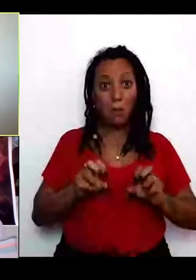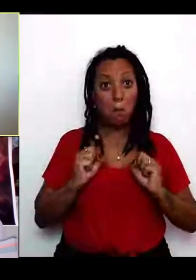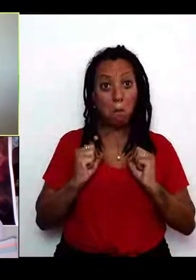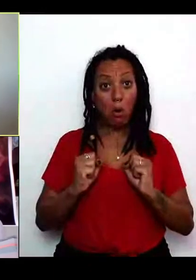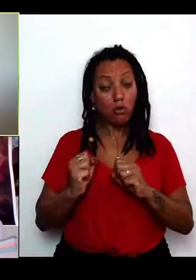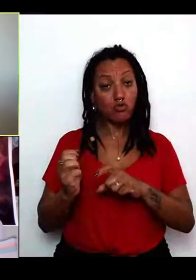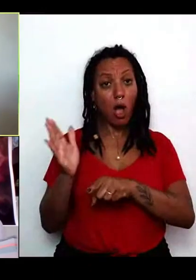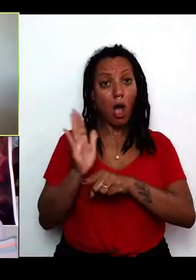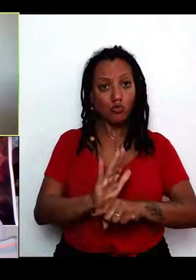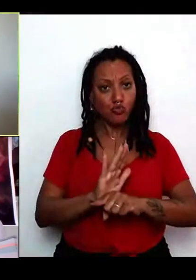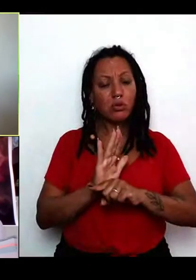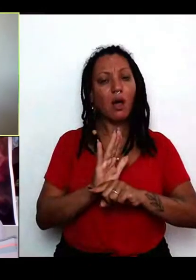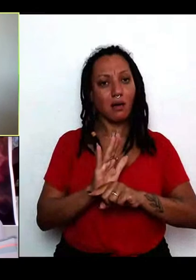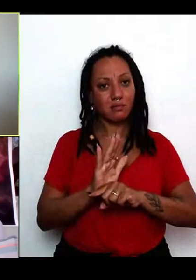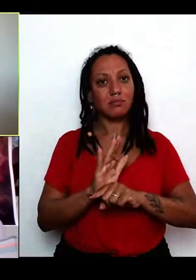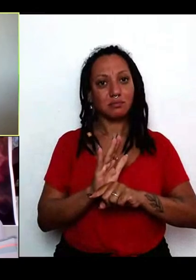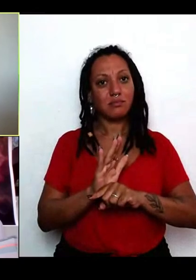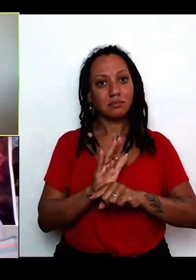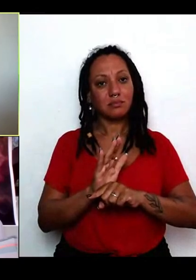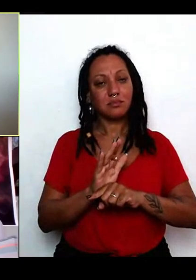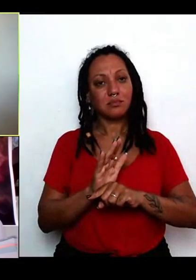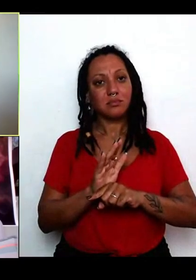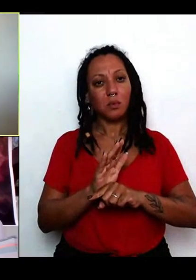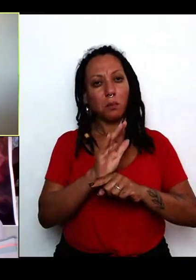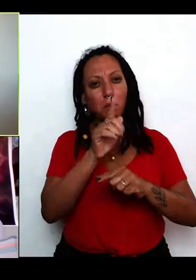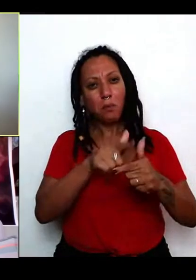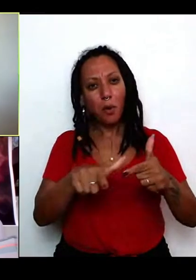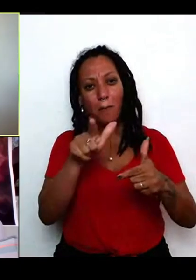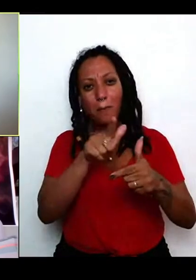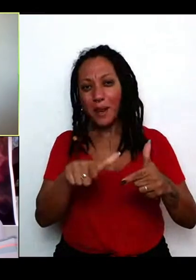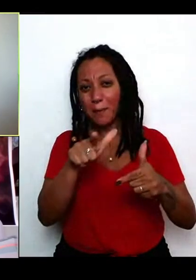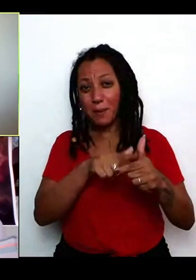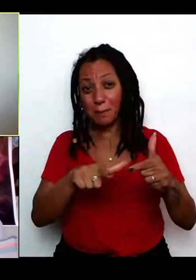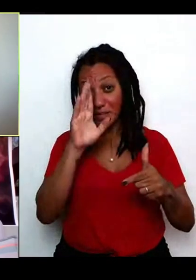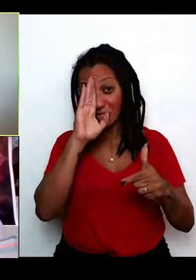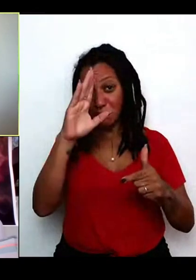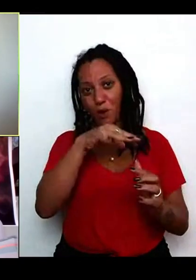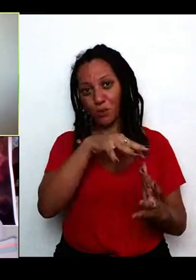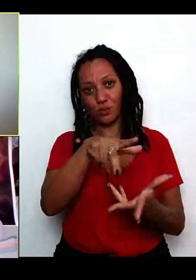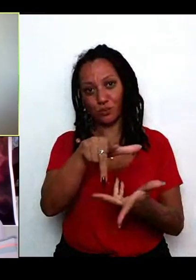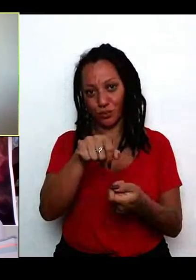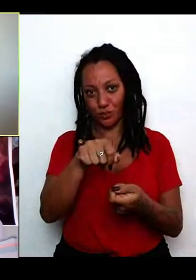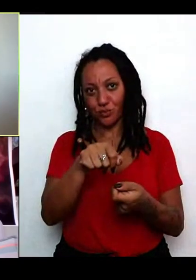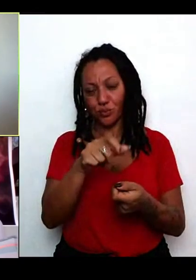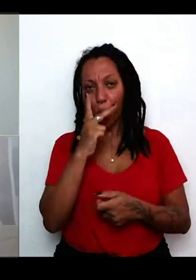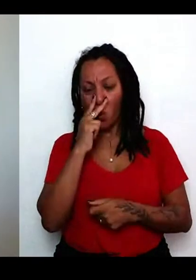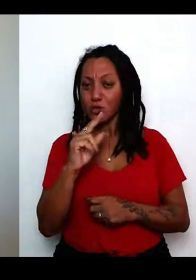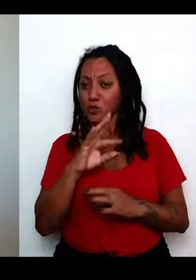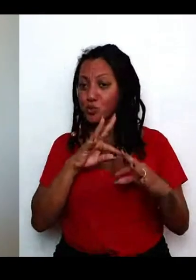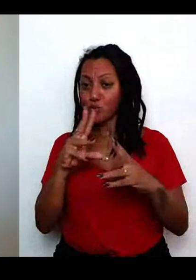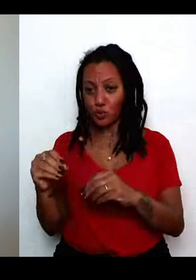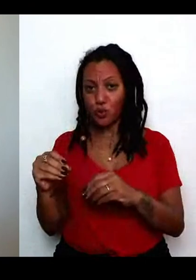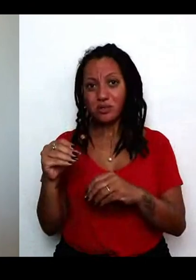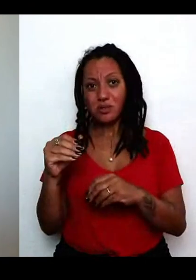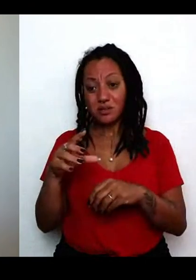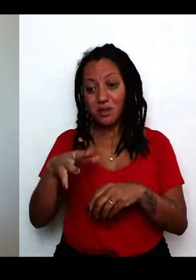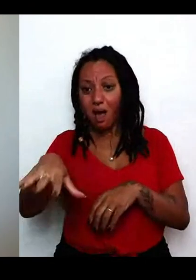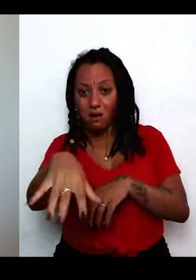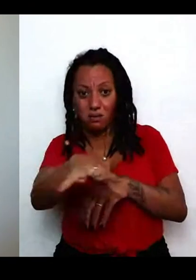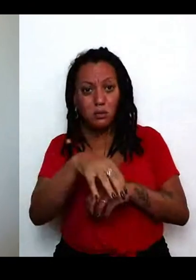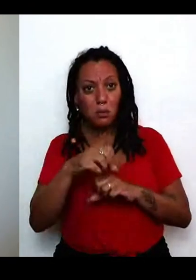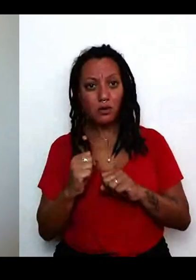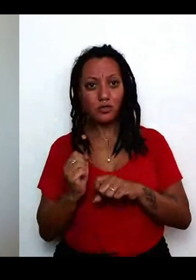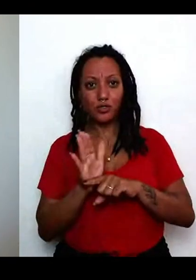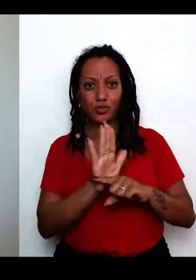has seen and I think it is really important to have more cross-disciplinary conversations in order to approach